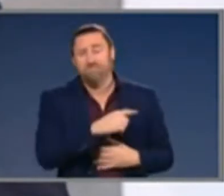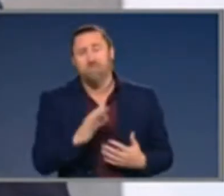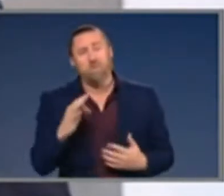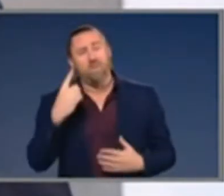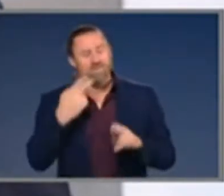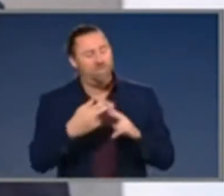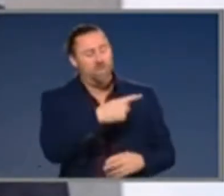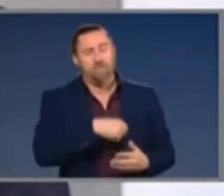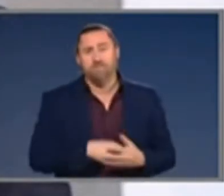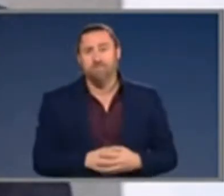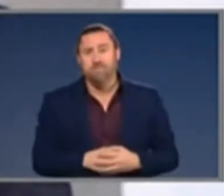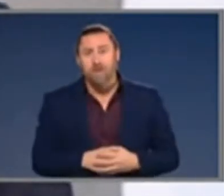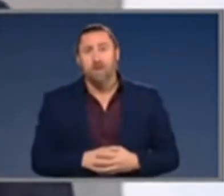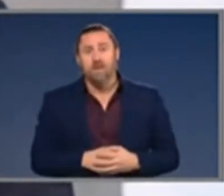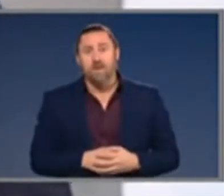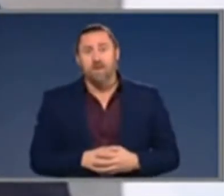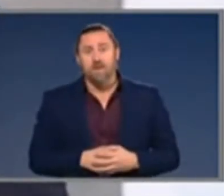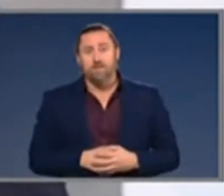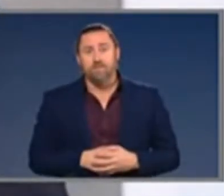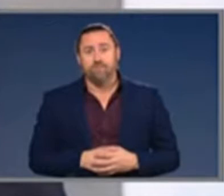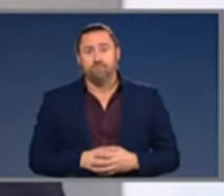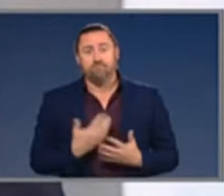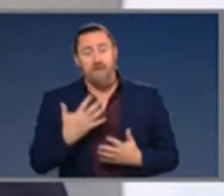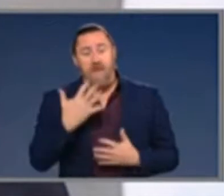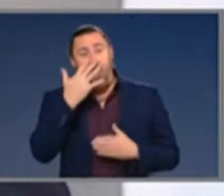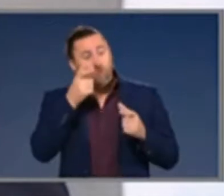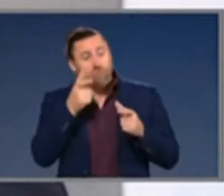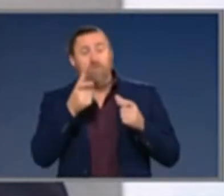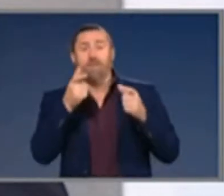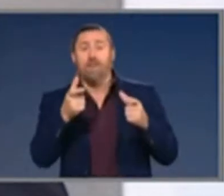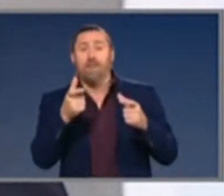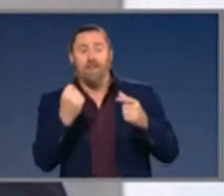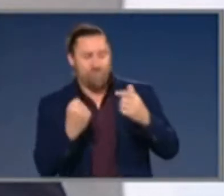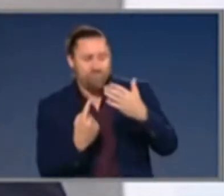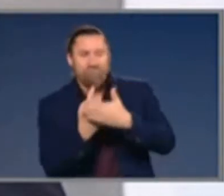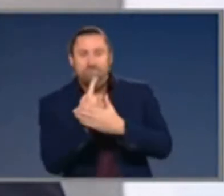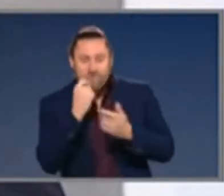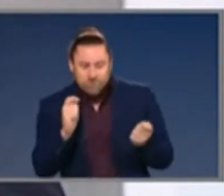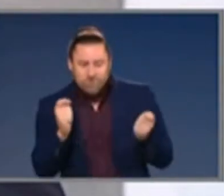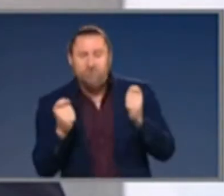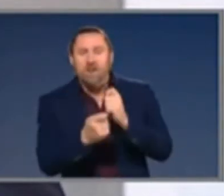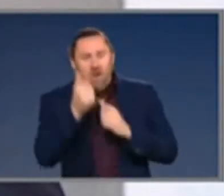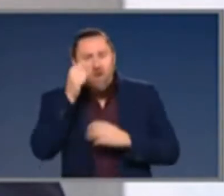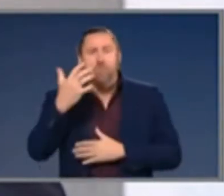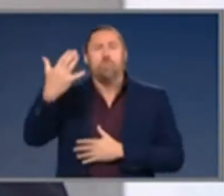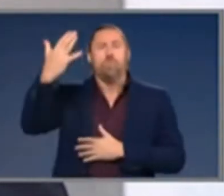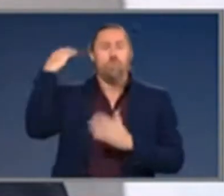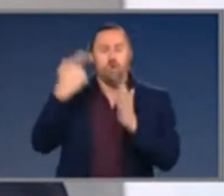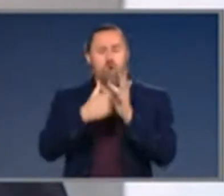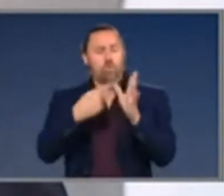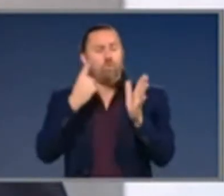as we know, aged care has changed. It's one of the reasons why I called the Royal Commission into aged